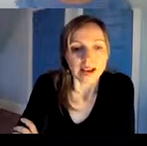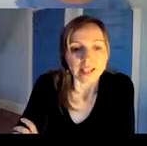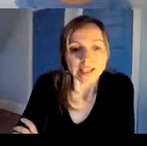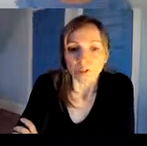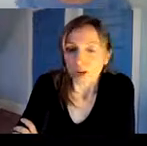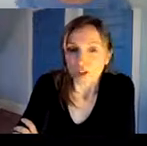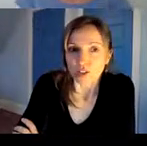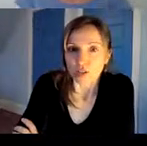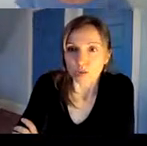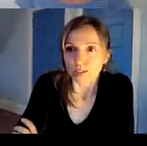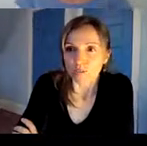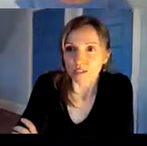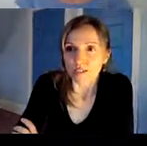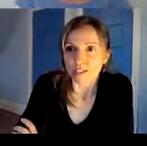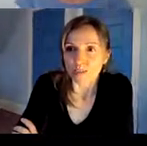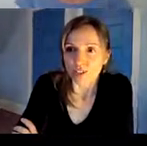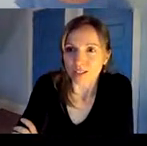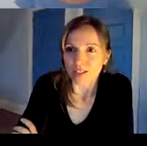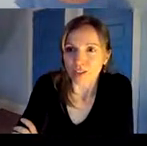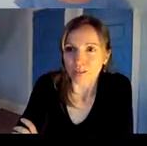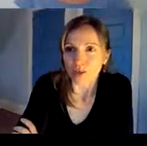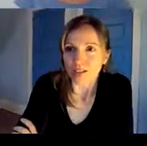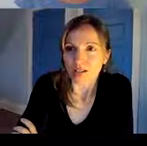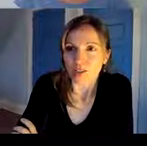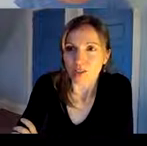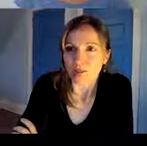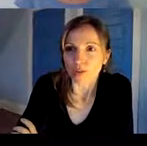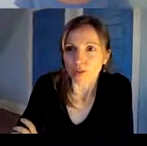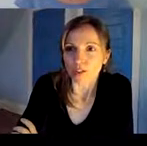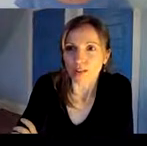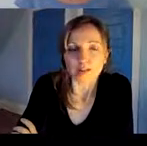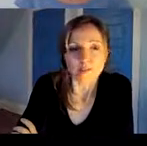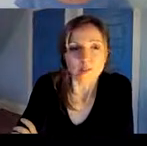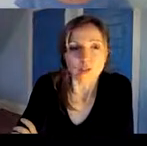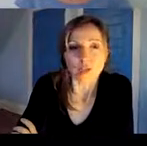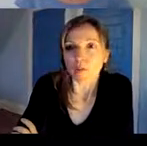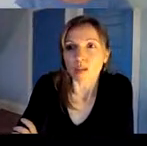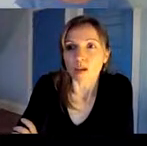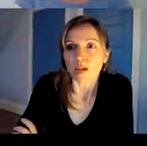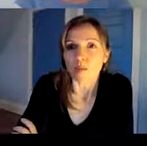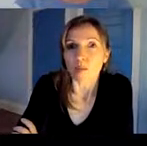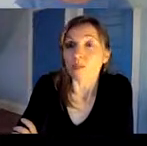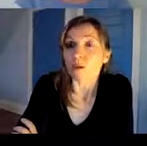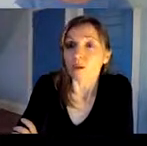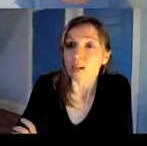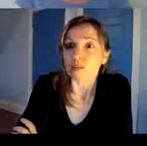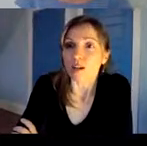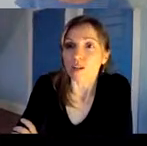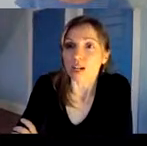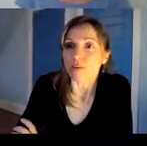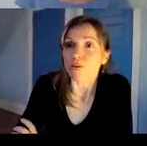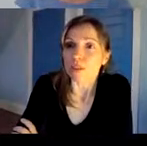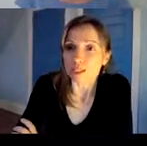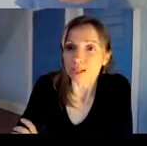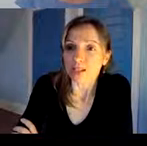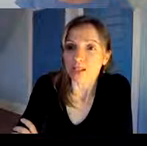They lack insect predators. So this speaks to that specialization point that we talked about earlier. So they come here and maybe in their native range,